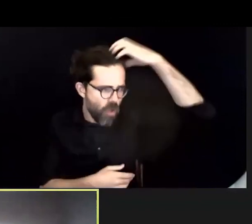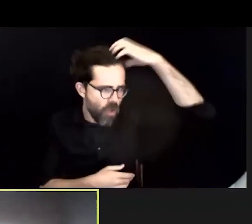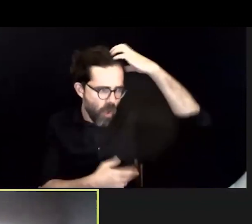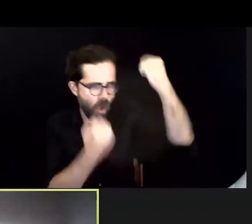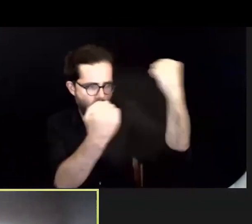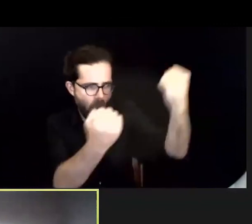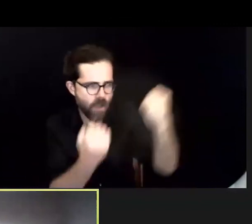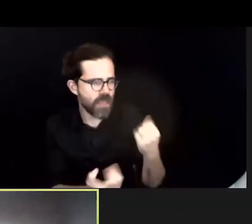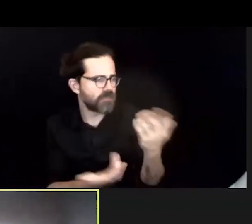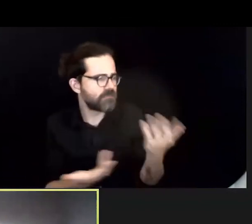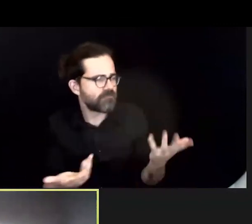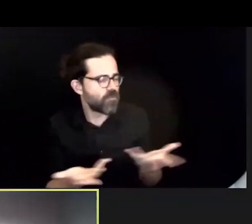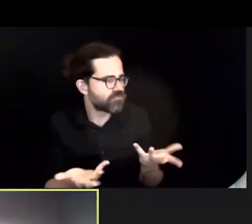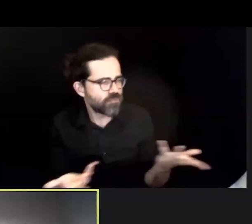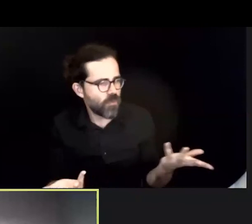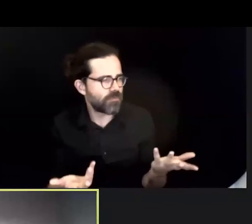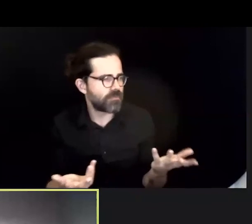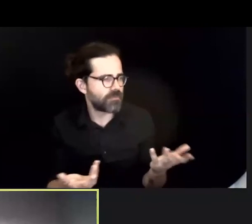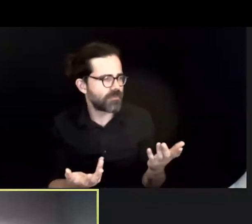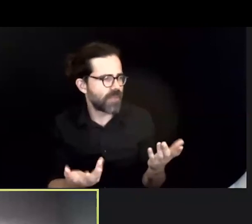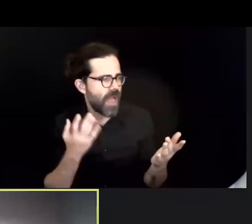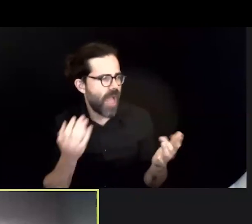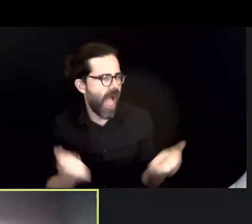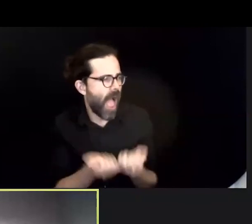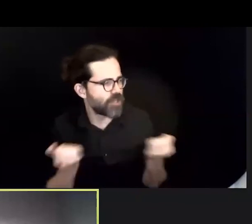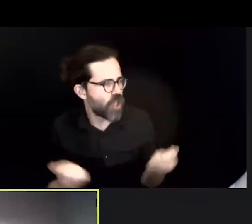I don't know, Steve, if you know for the UK.